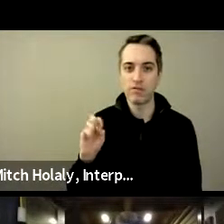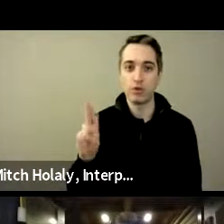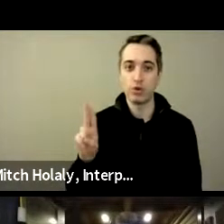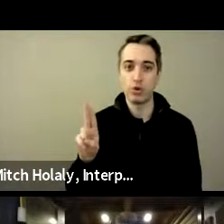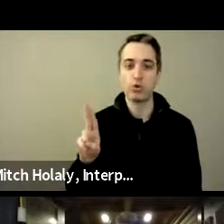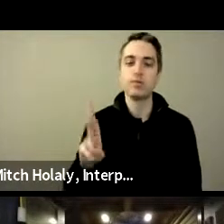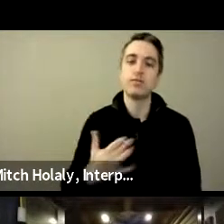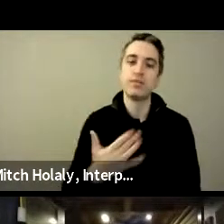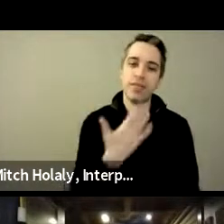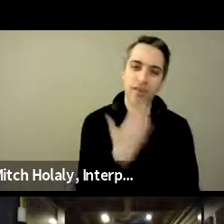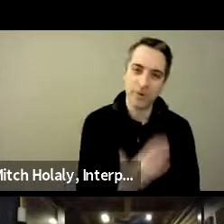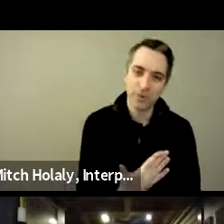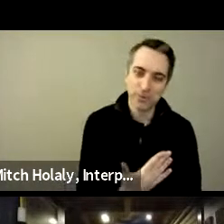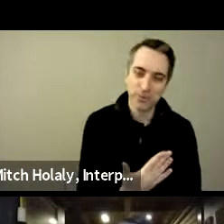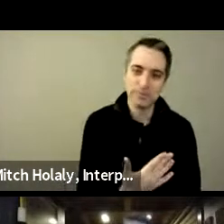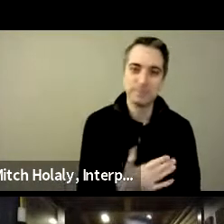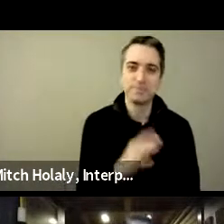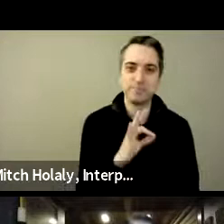other questions or comments?